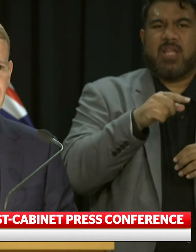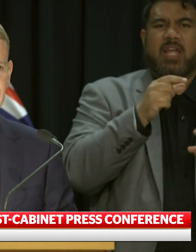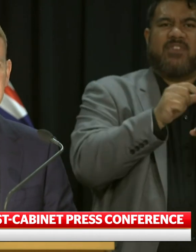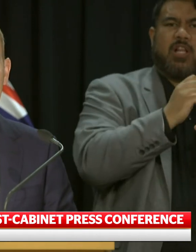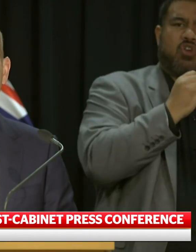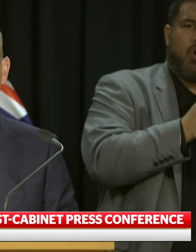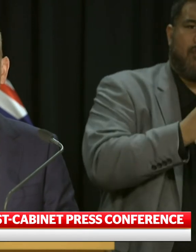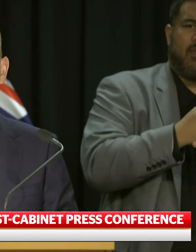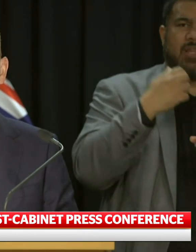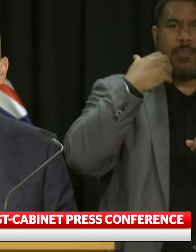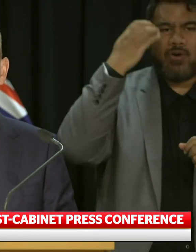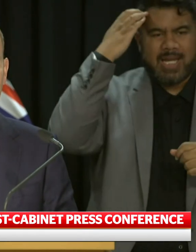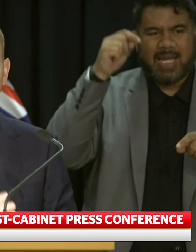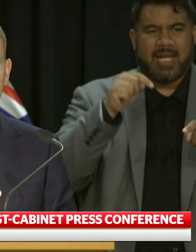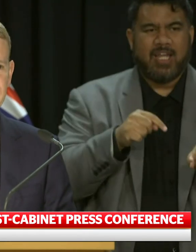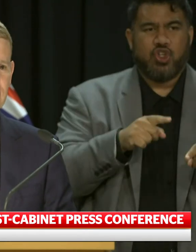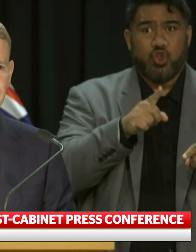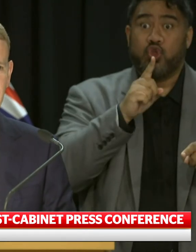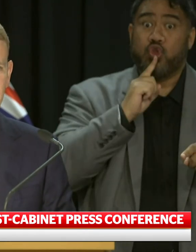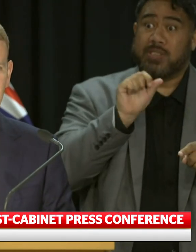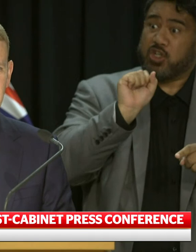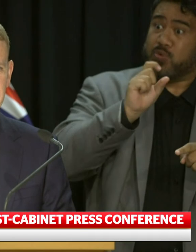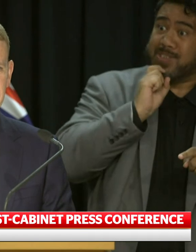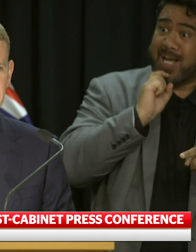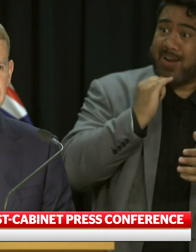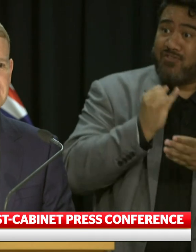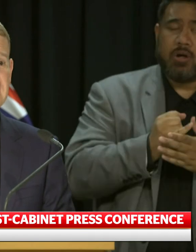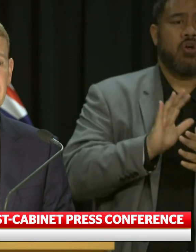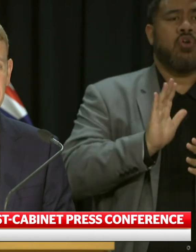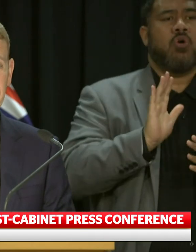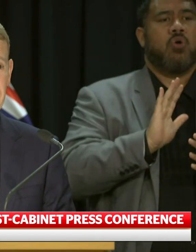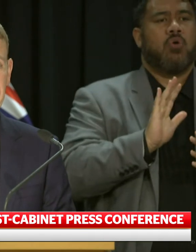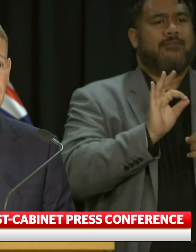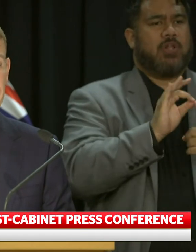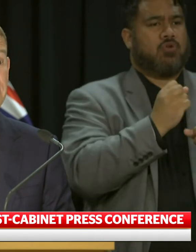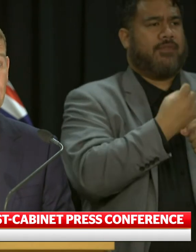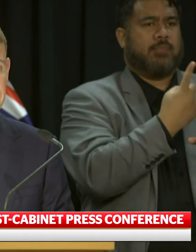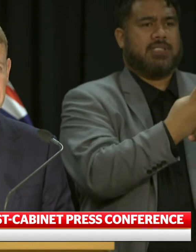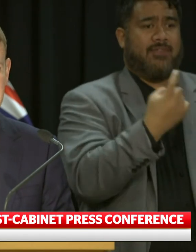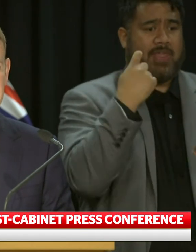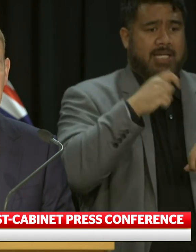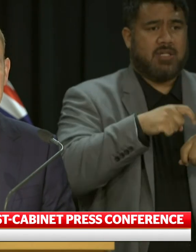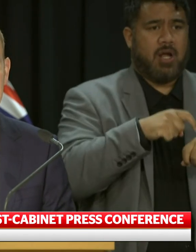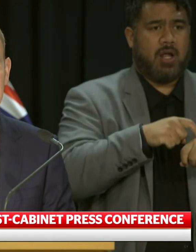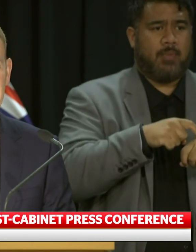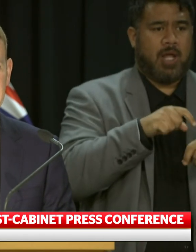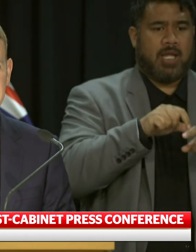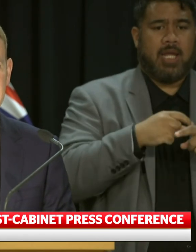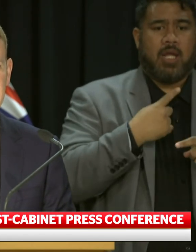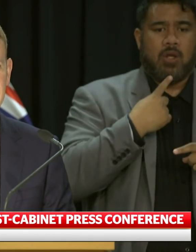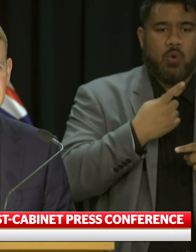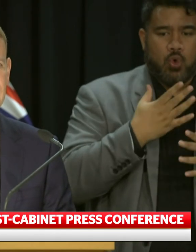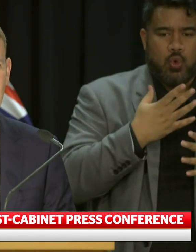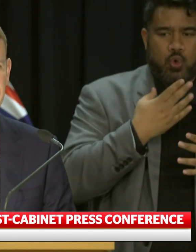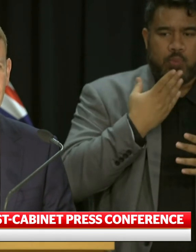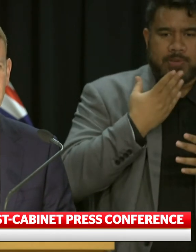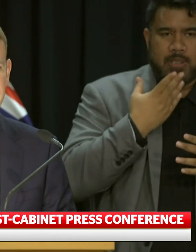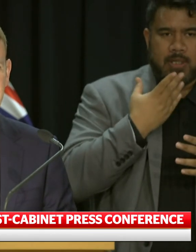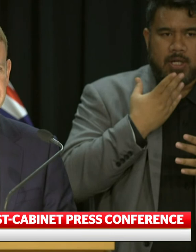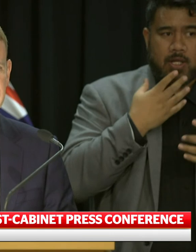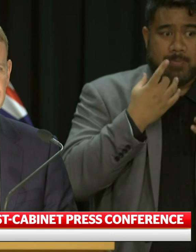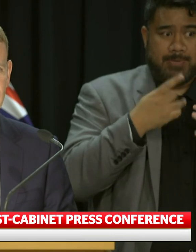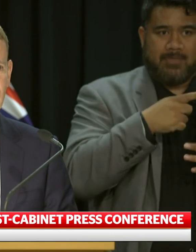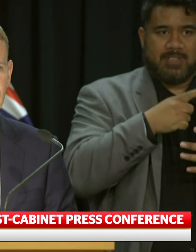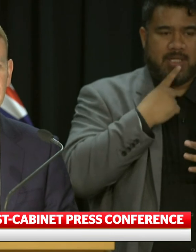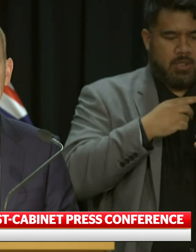along the way, and Phil Goff himself admitted in the moment, in fact, that he had made a mistake and that he'd got the order